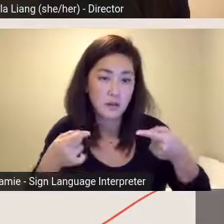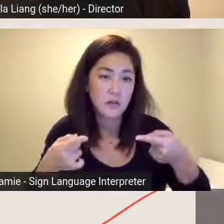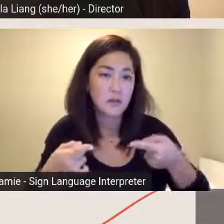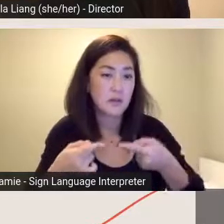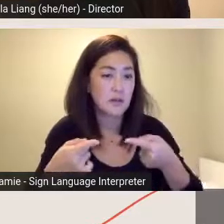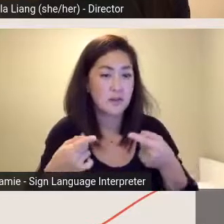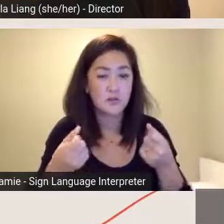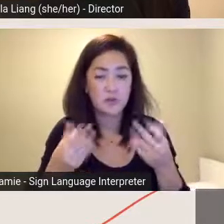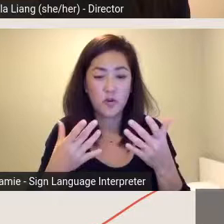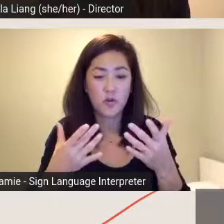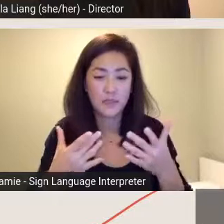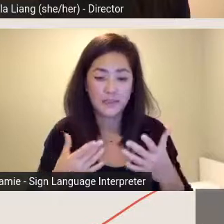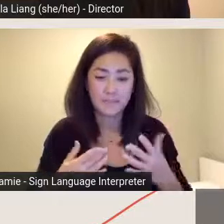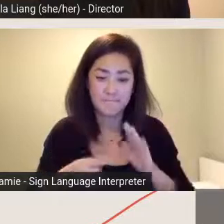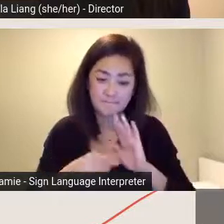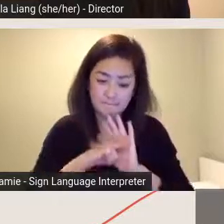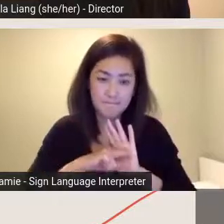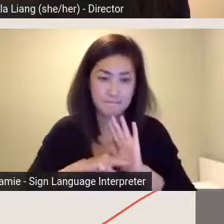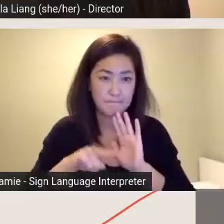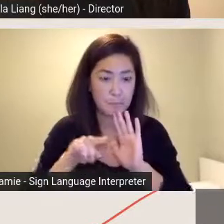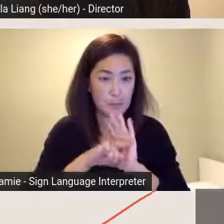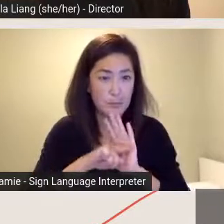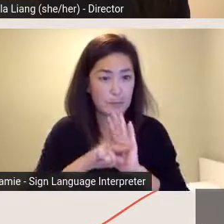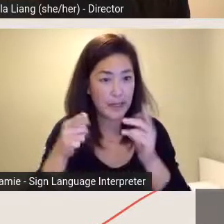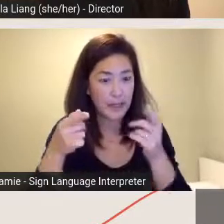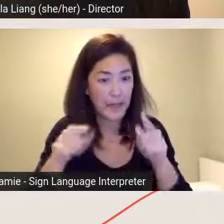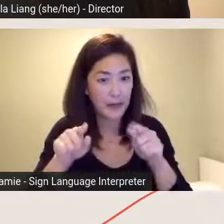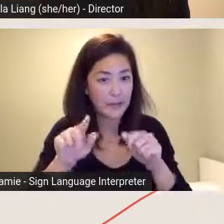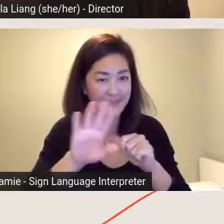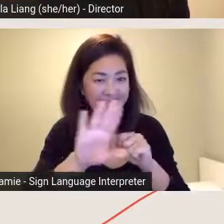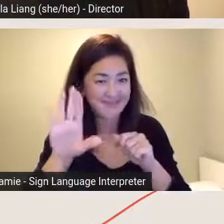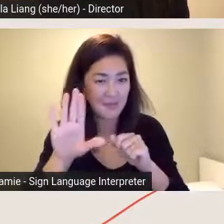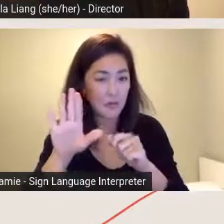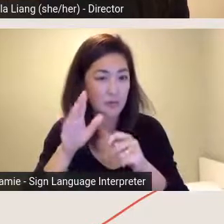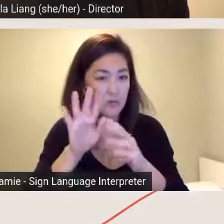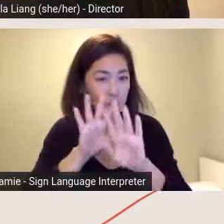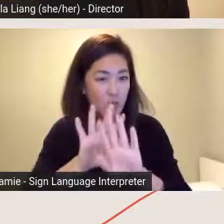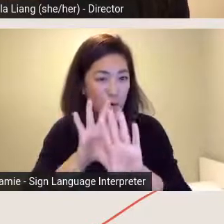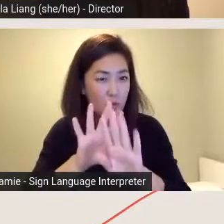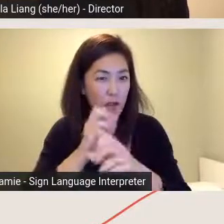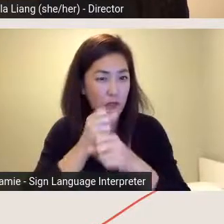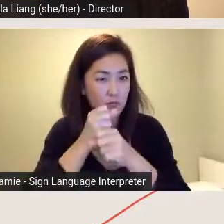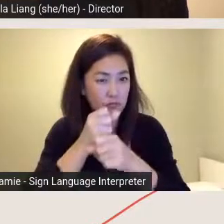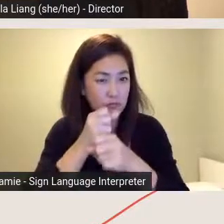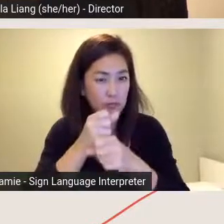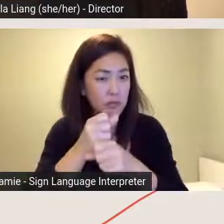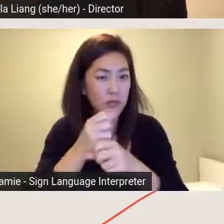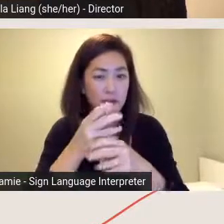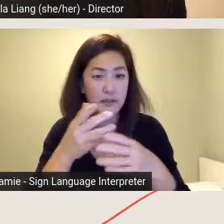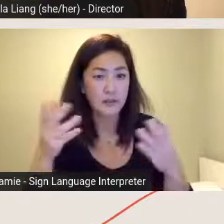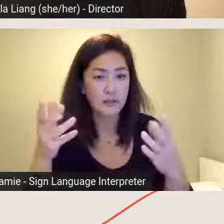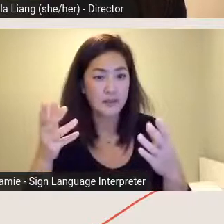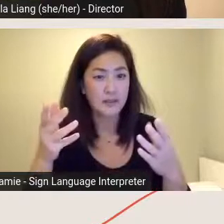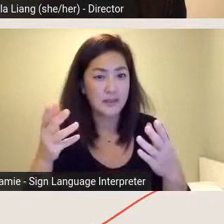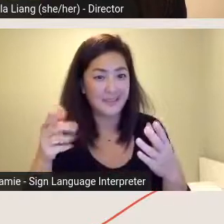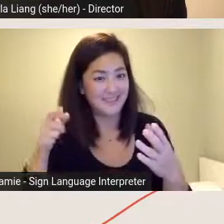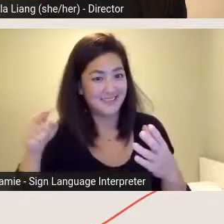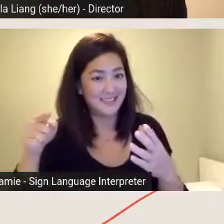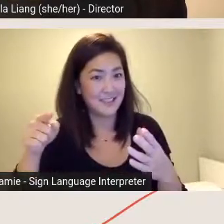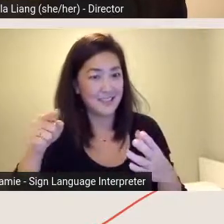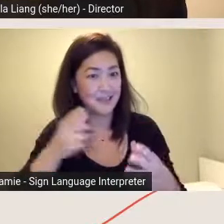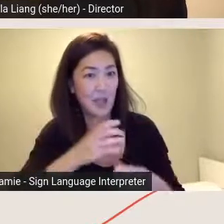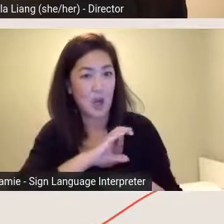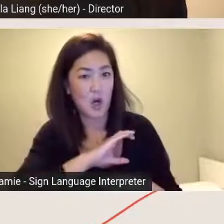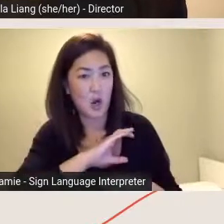much harm that is happening just in those protests, in those spaces, as people argue for this police officer who did